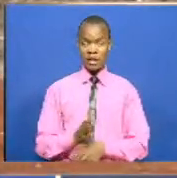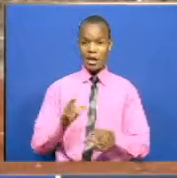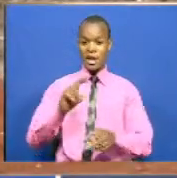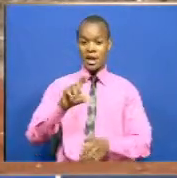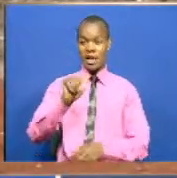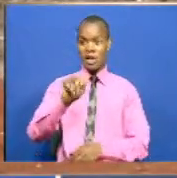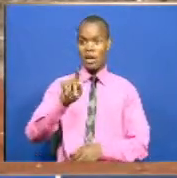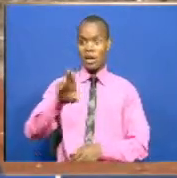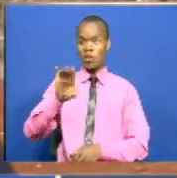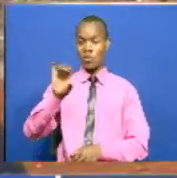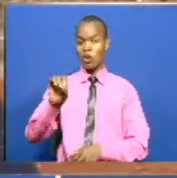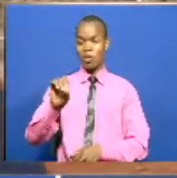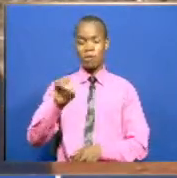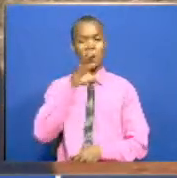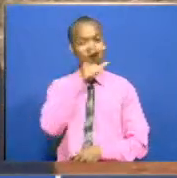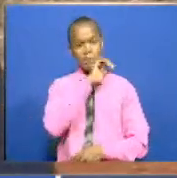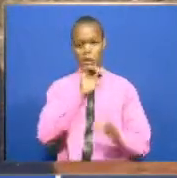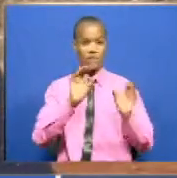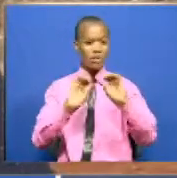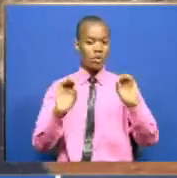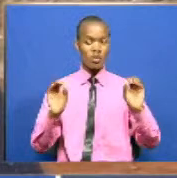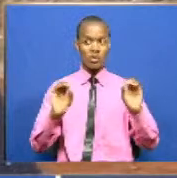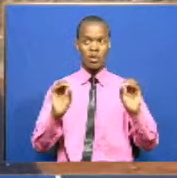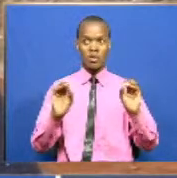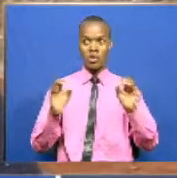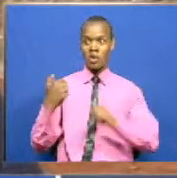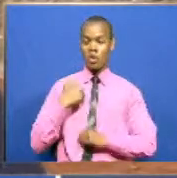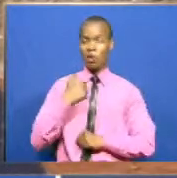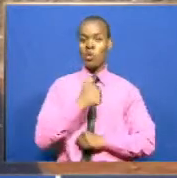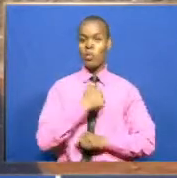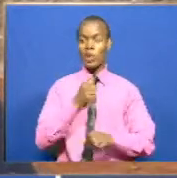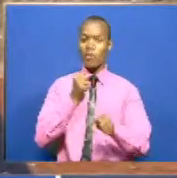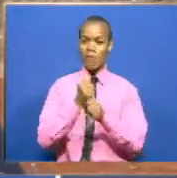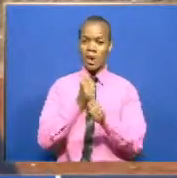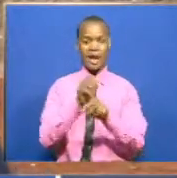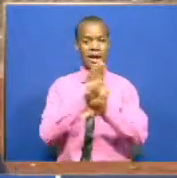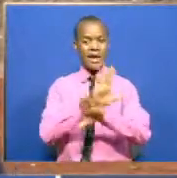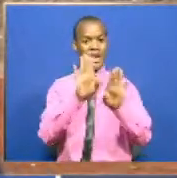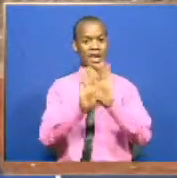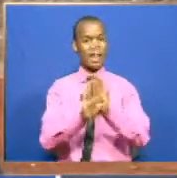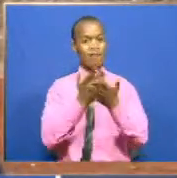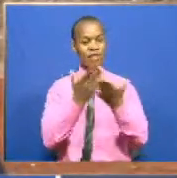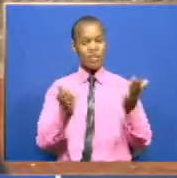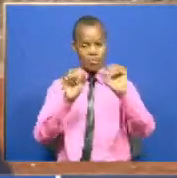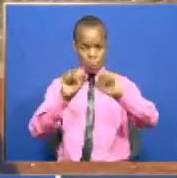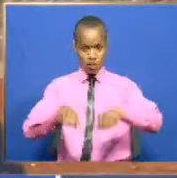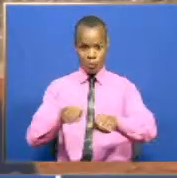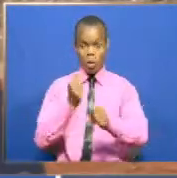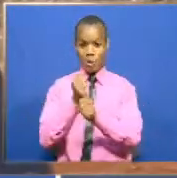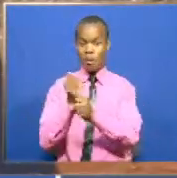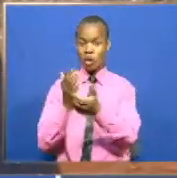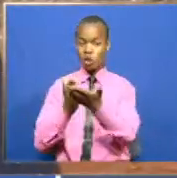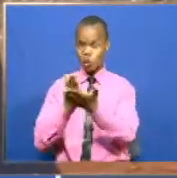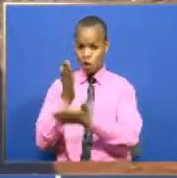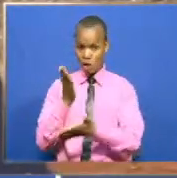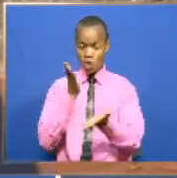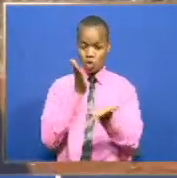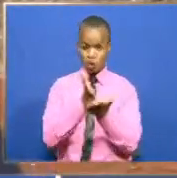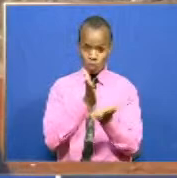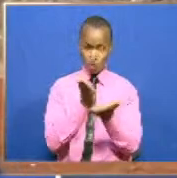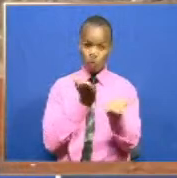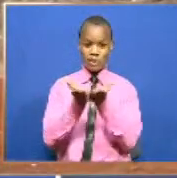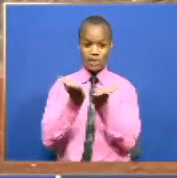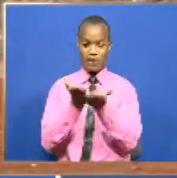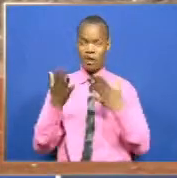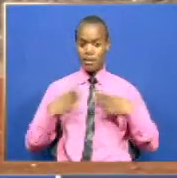kitu ya mtu itapotea. So tunafanya jambo lolote kuhakikisha tumedeliver kwa kila mtu na kila mtu